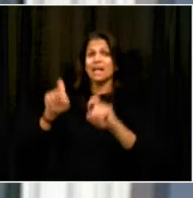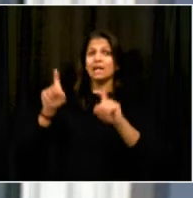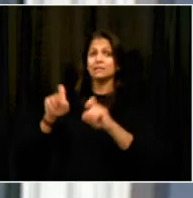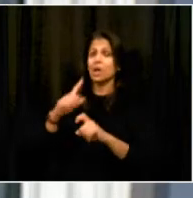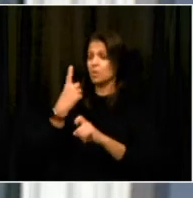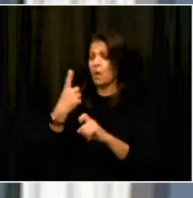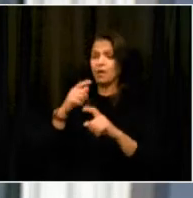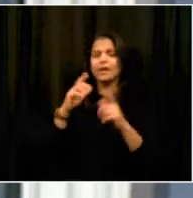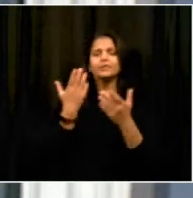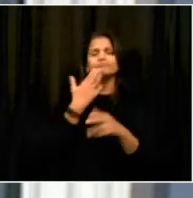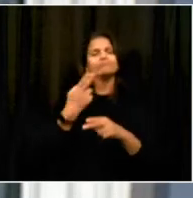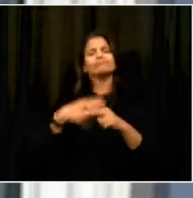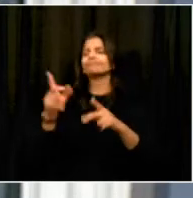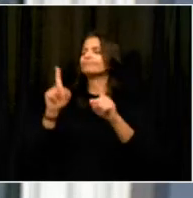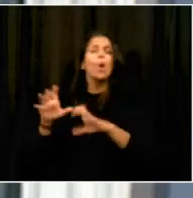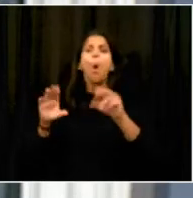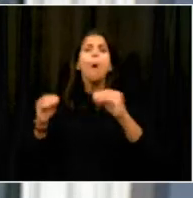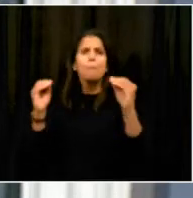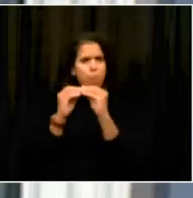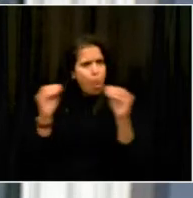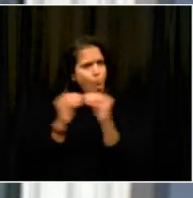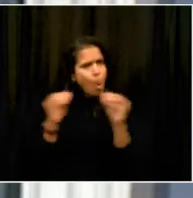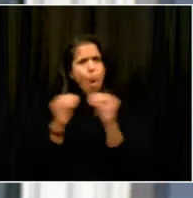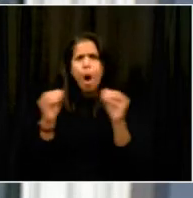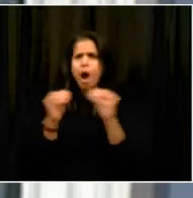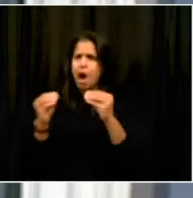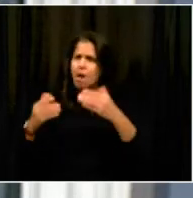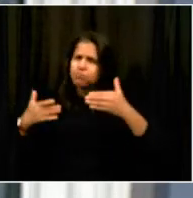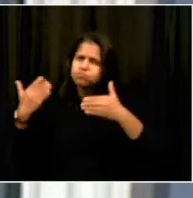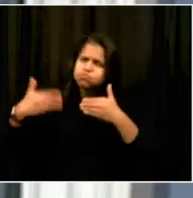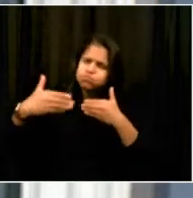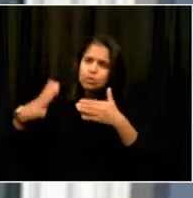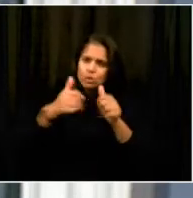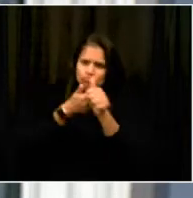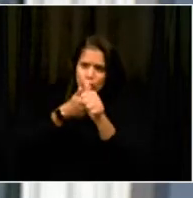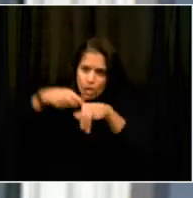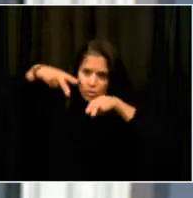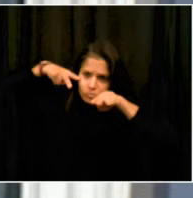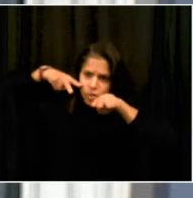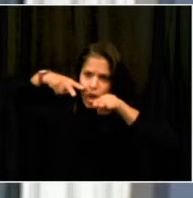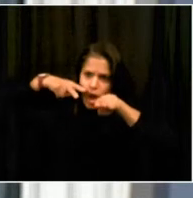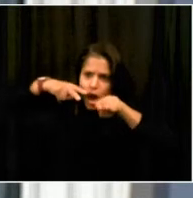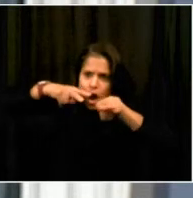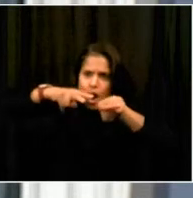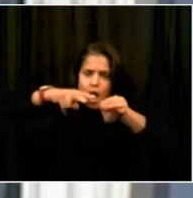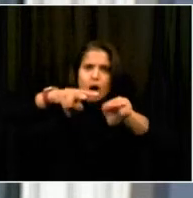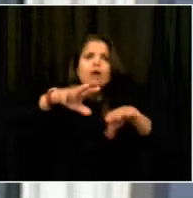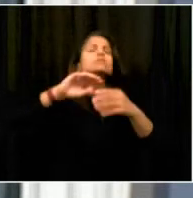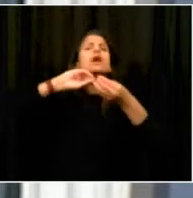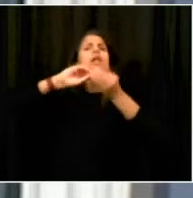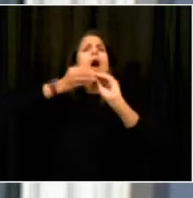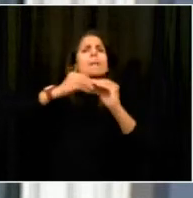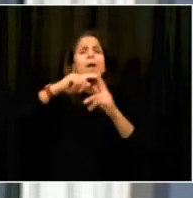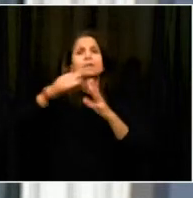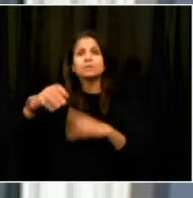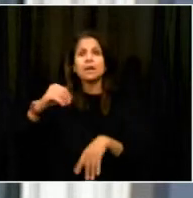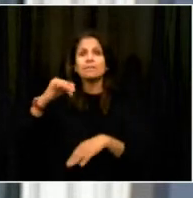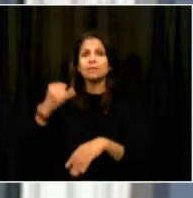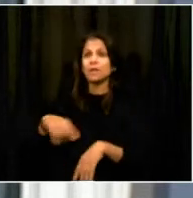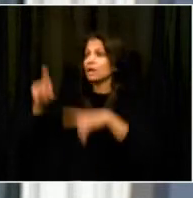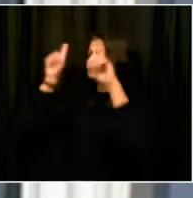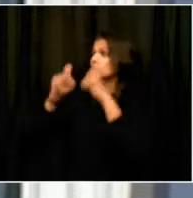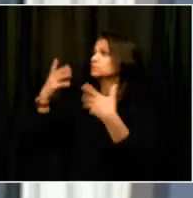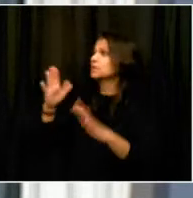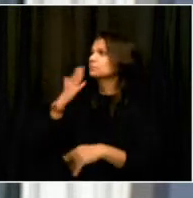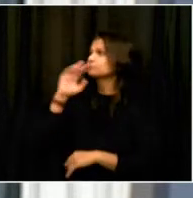and protecting our city, and they're reaching over 90% of everybody testing positive across New York City,